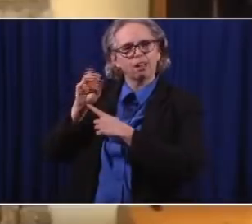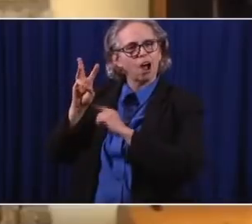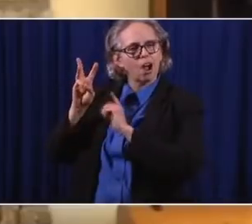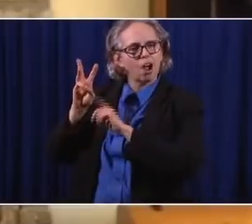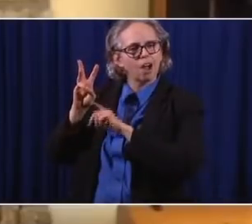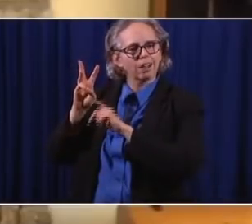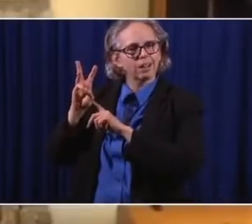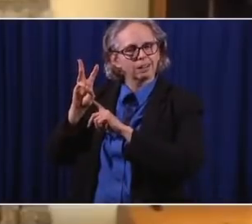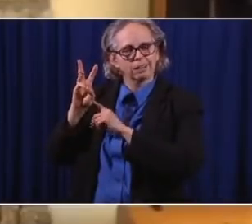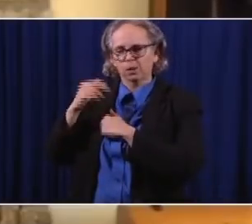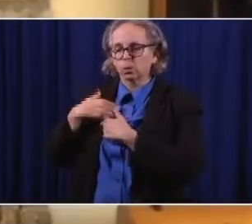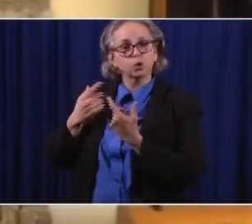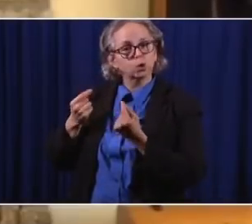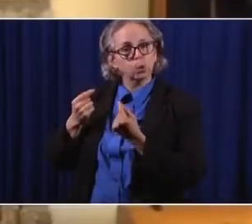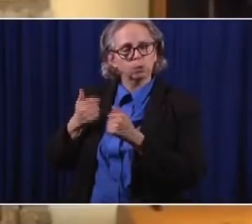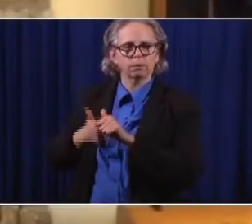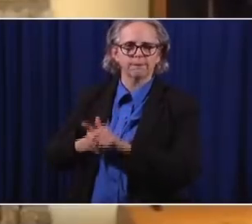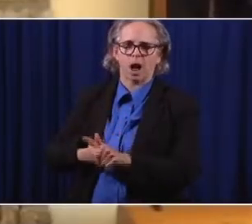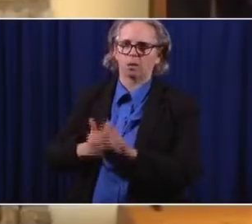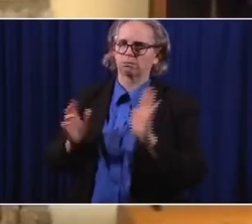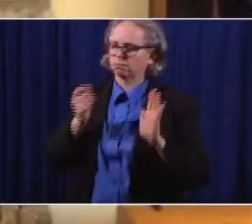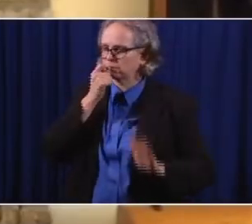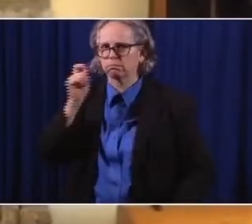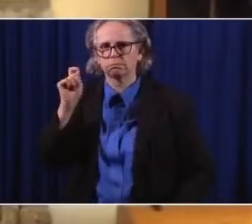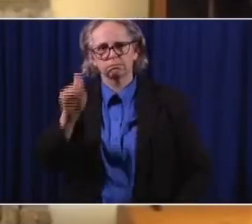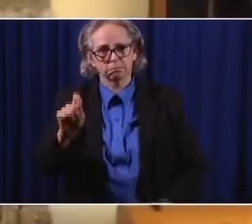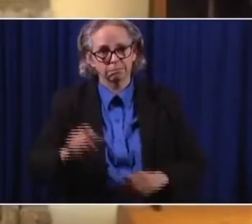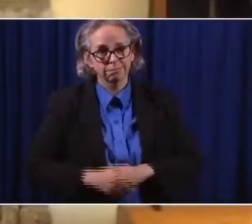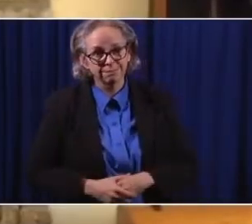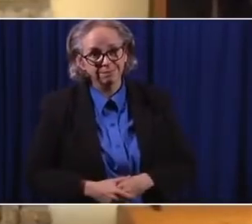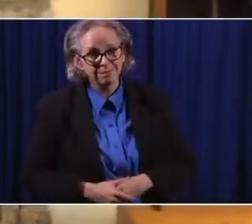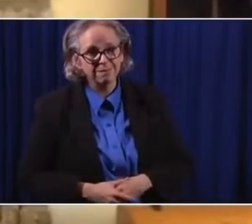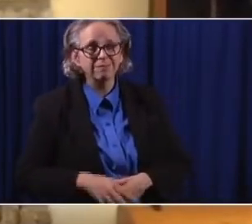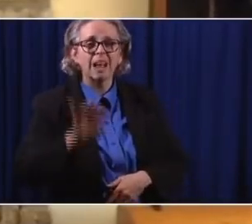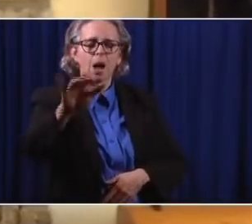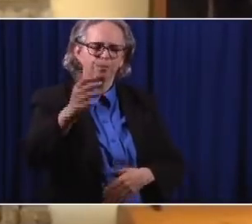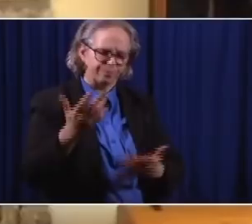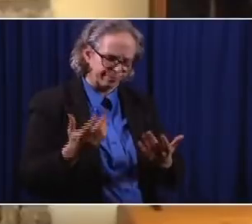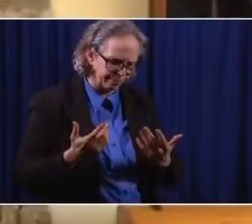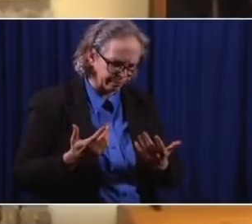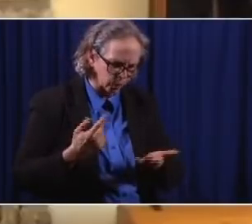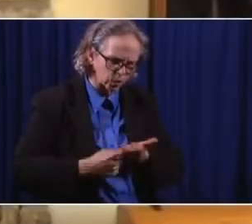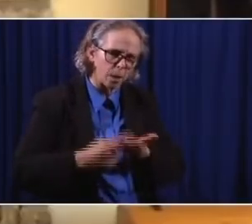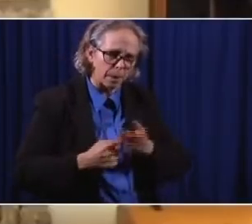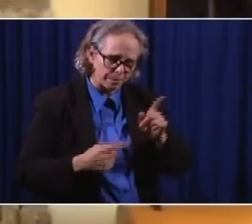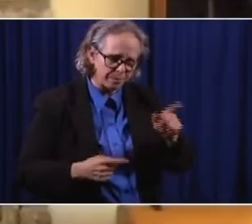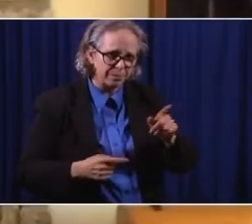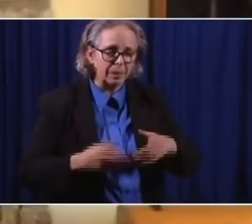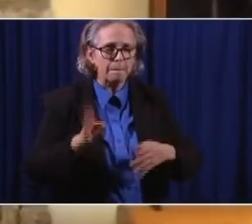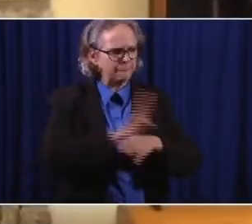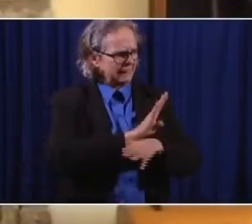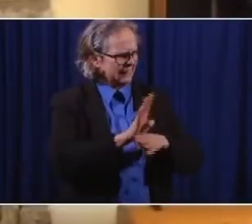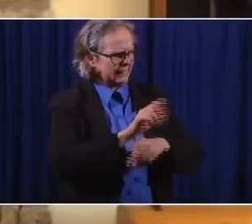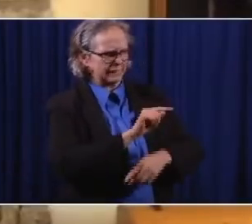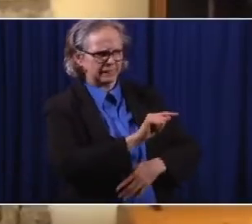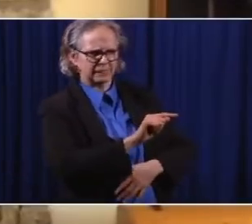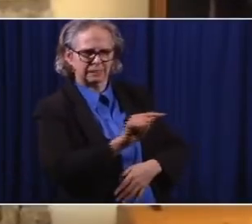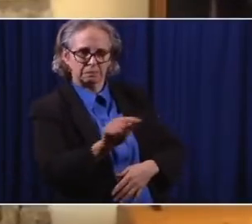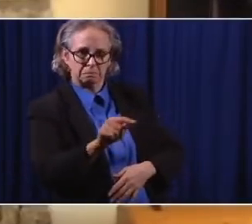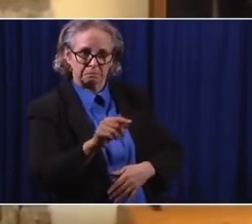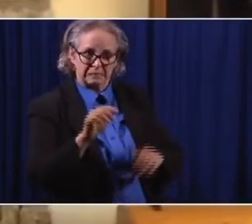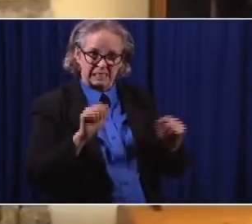one category. As far as your other question about whether a business could require everyone that